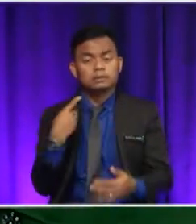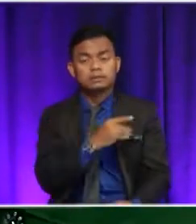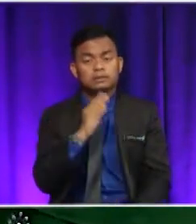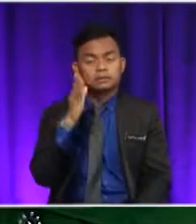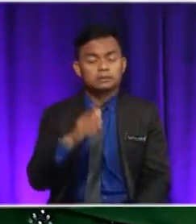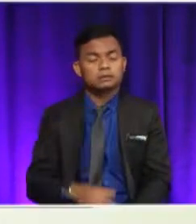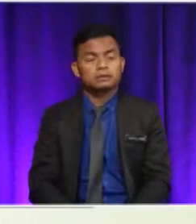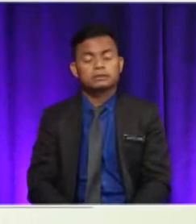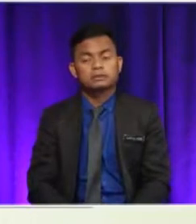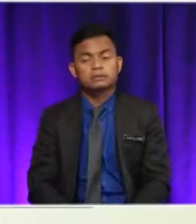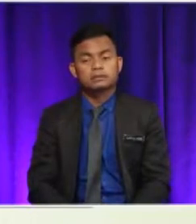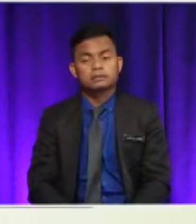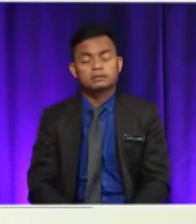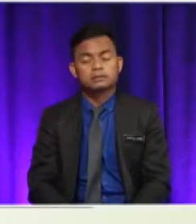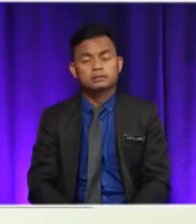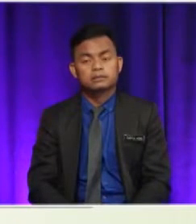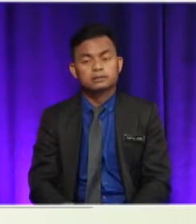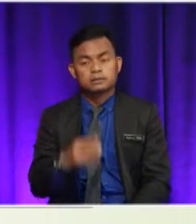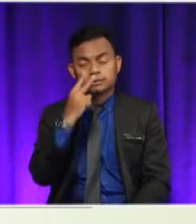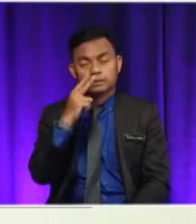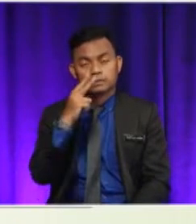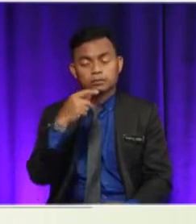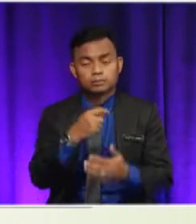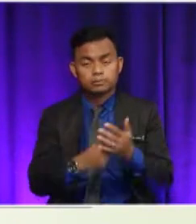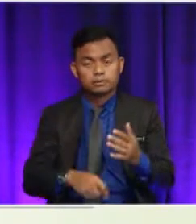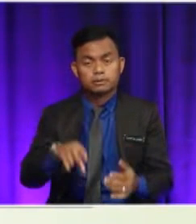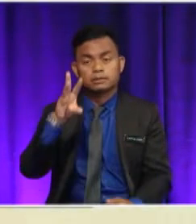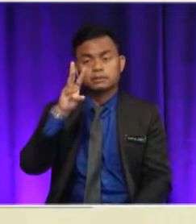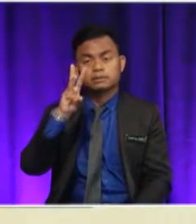the text and page 69 for the questions.